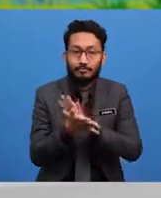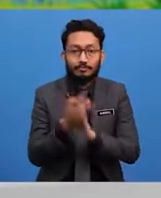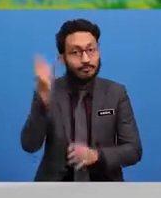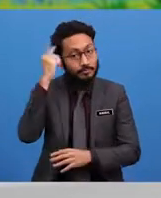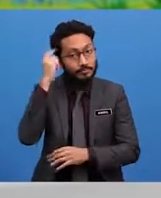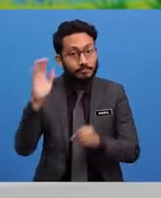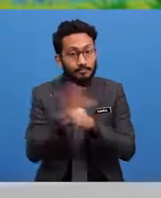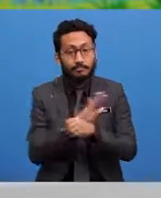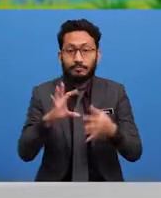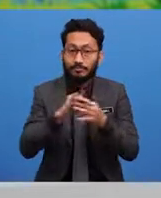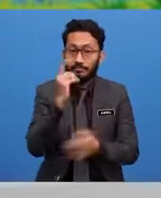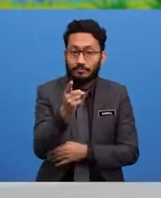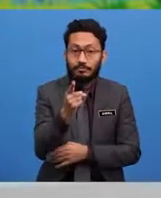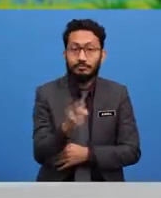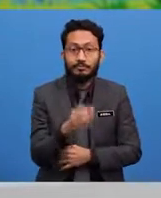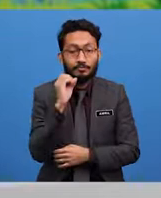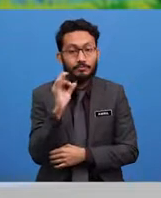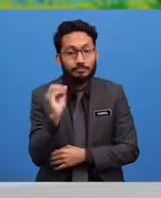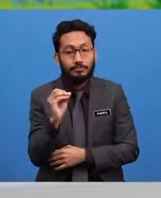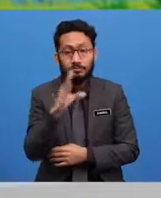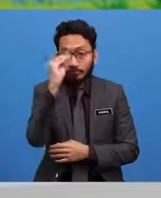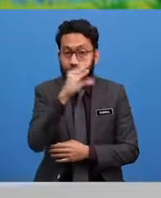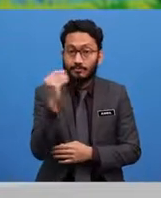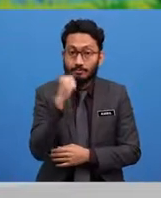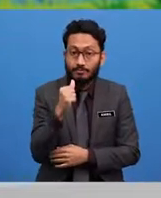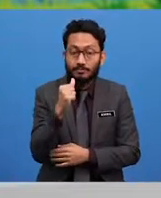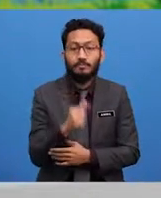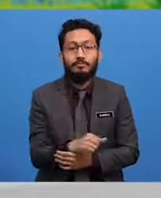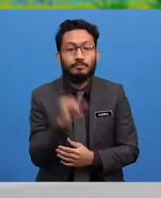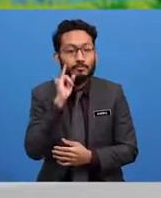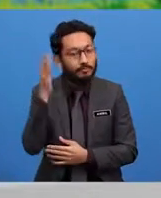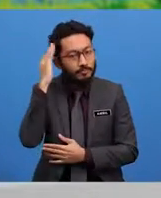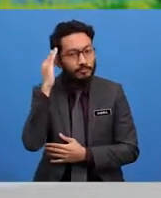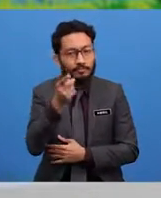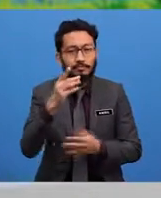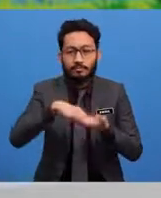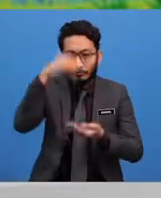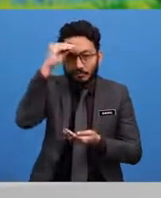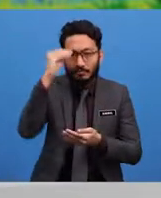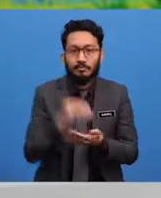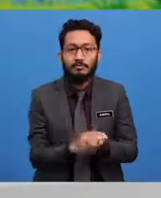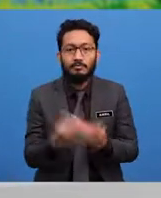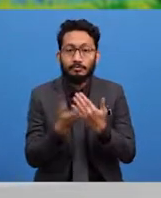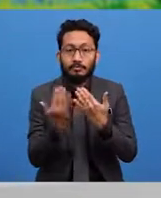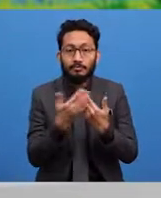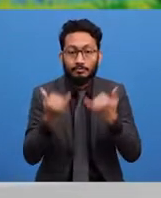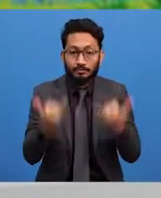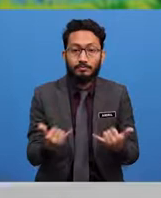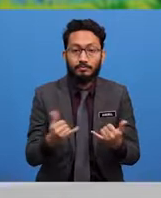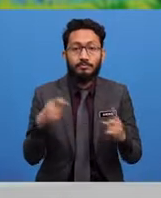and girls, I heard that you've learned about simple present tense last week. Did you have fun learning